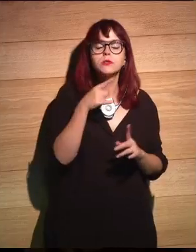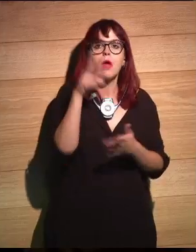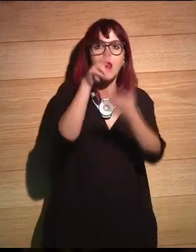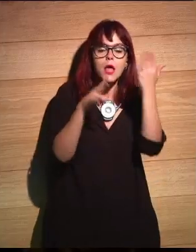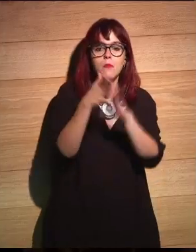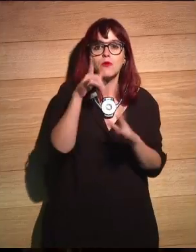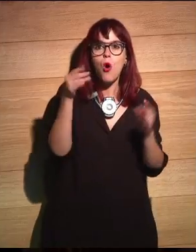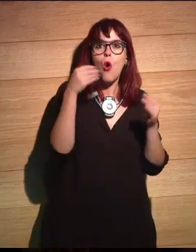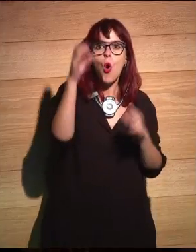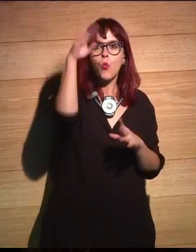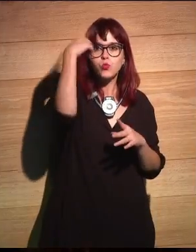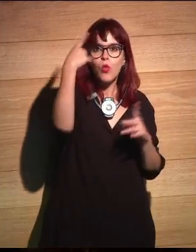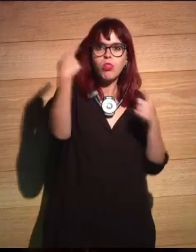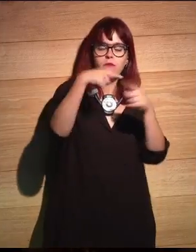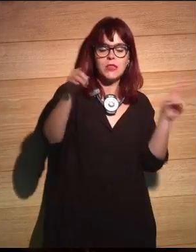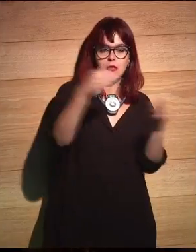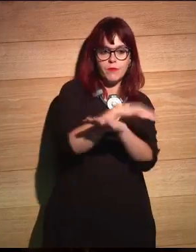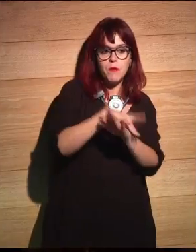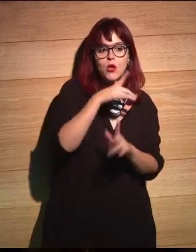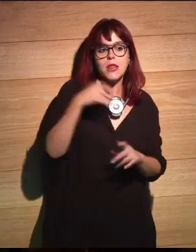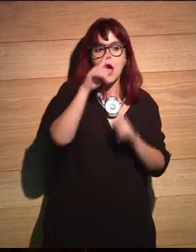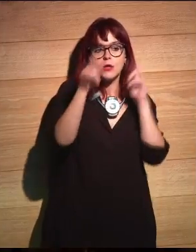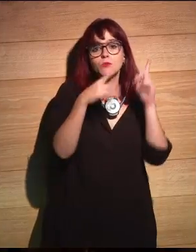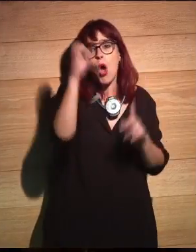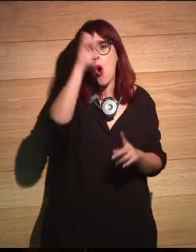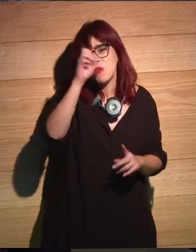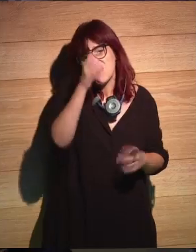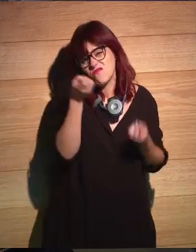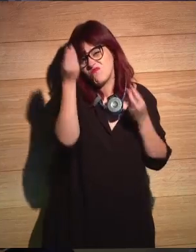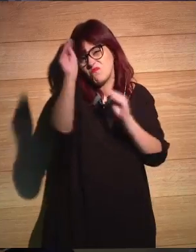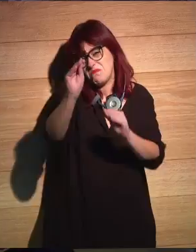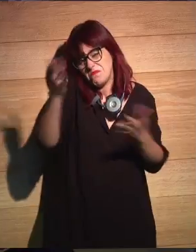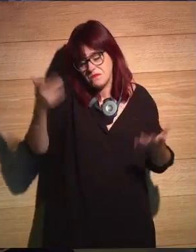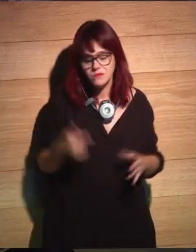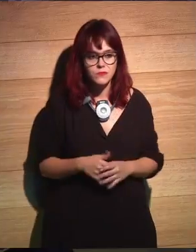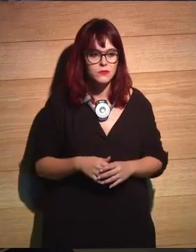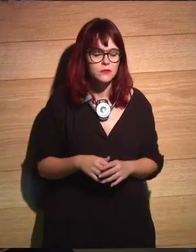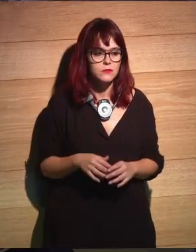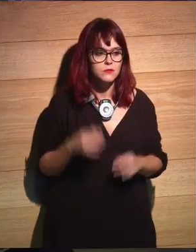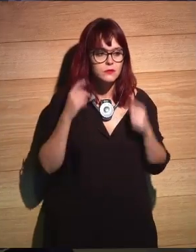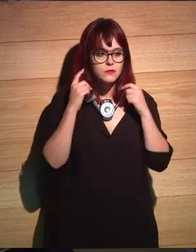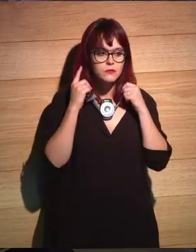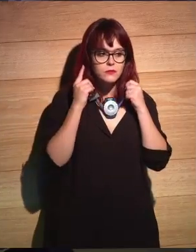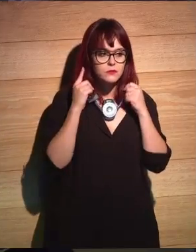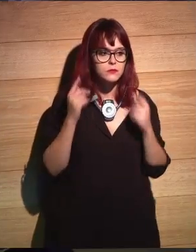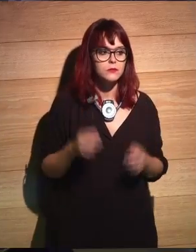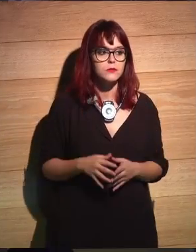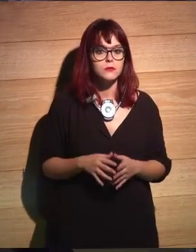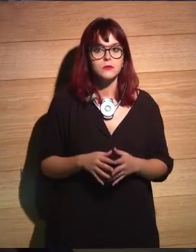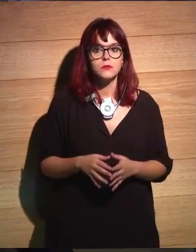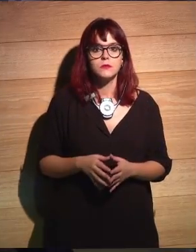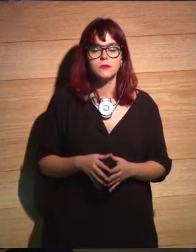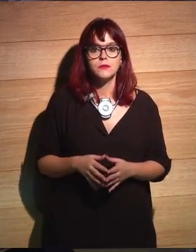like reading Norwegian writers, although we are Spanish and we have nothing to do with them. I don't know if you agree with